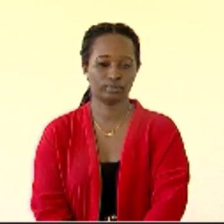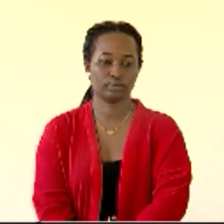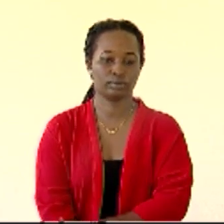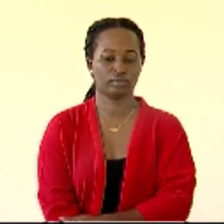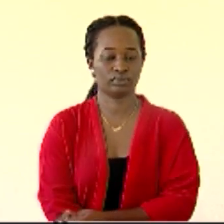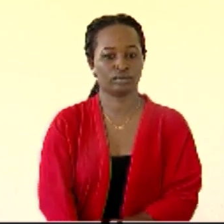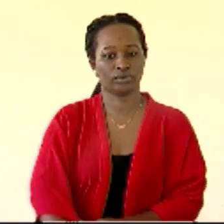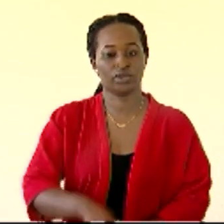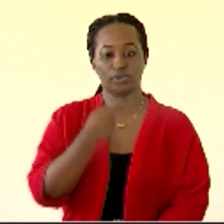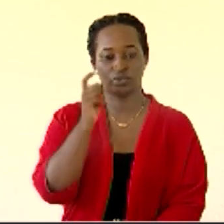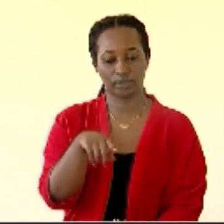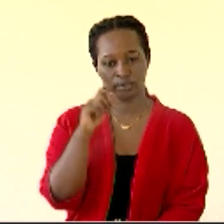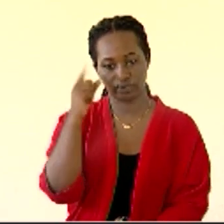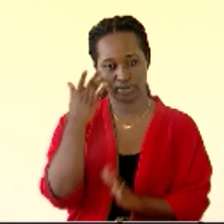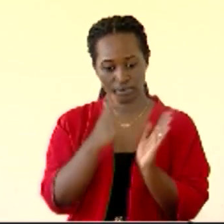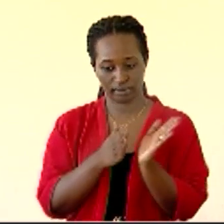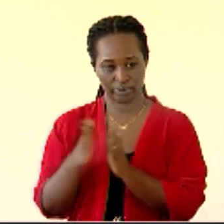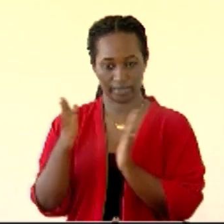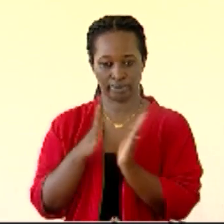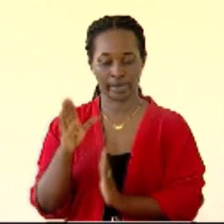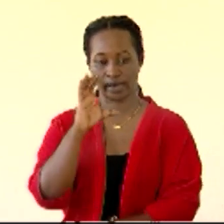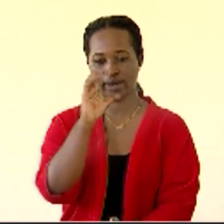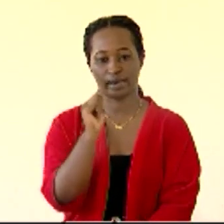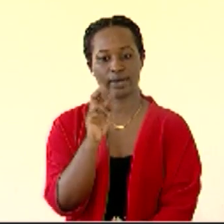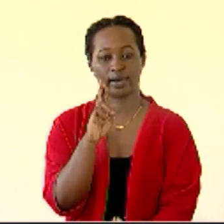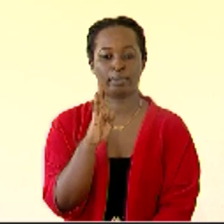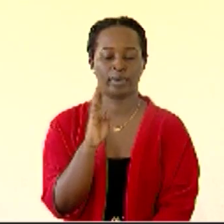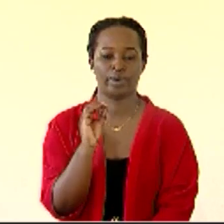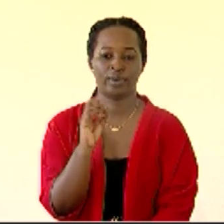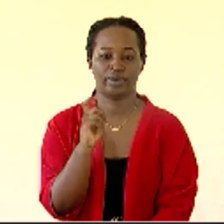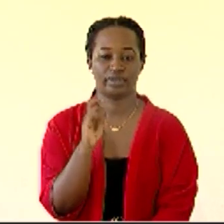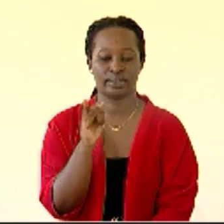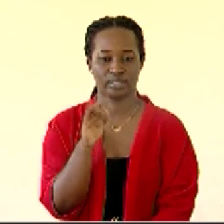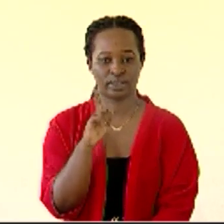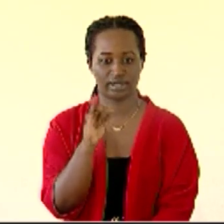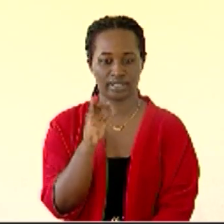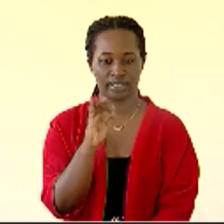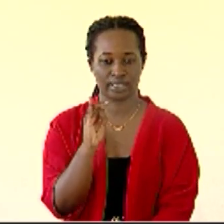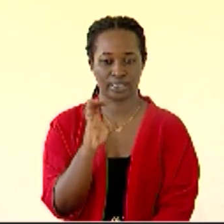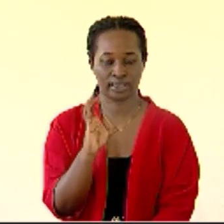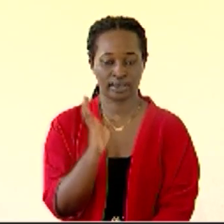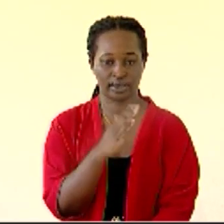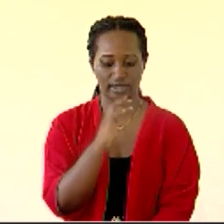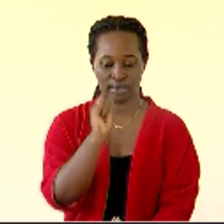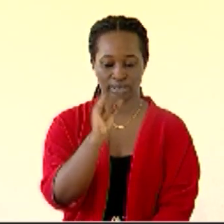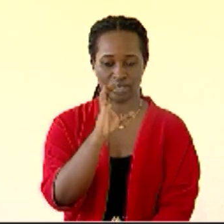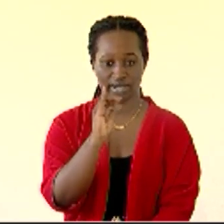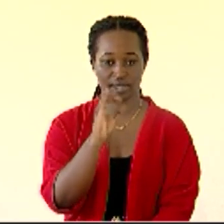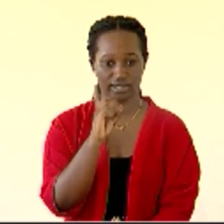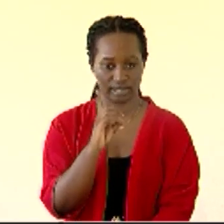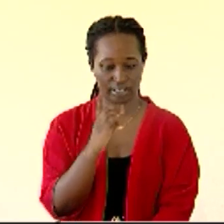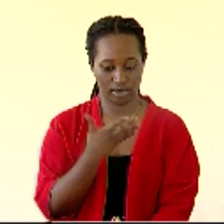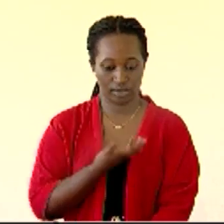So you need to first prepare the carboxylic acid. So you are going to oxidize that alcohol, which is